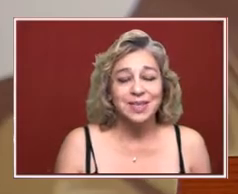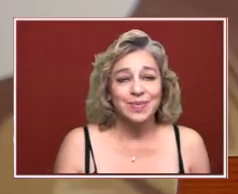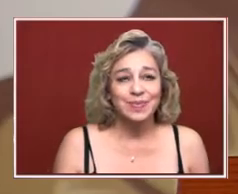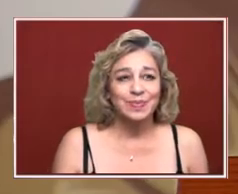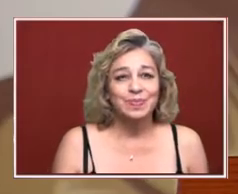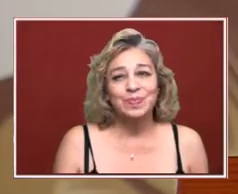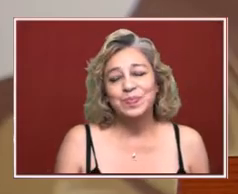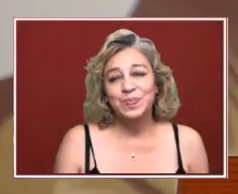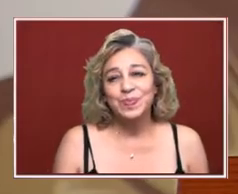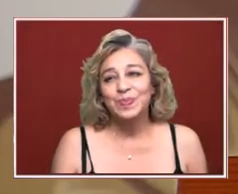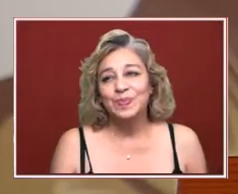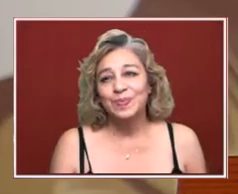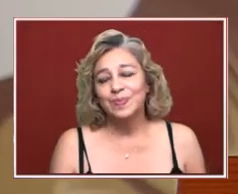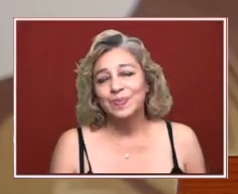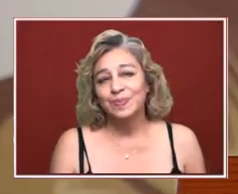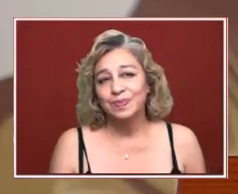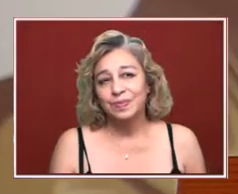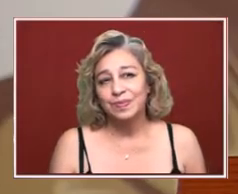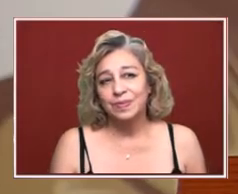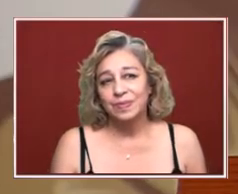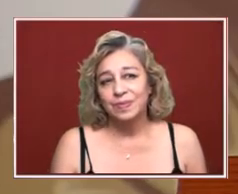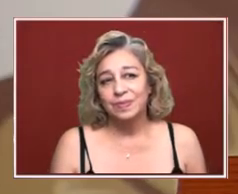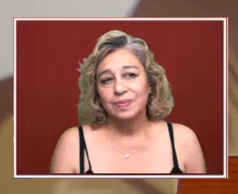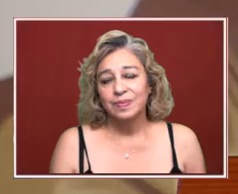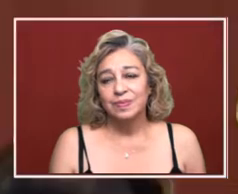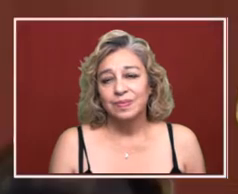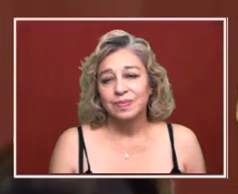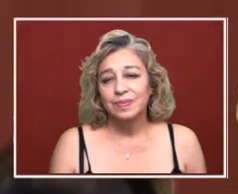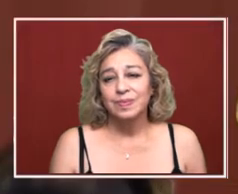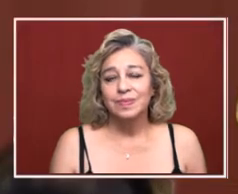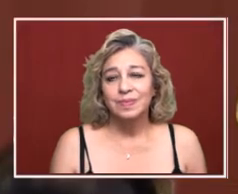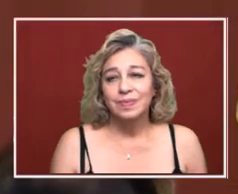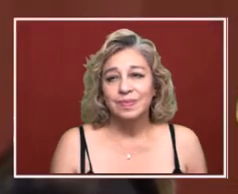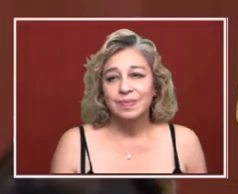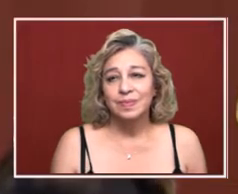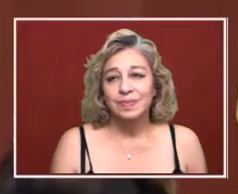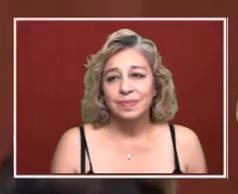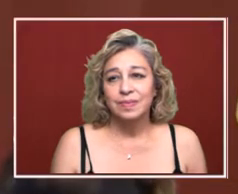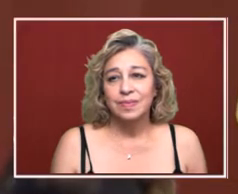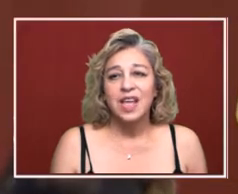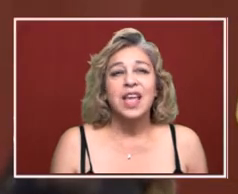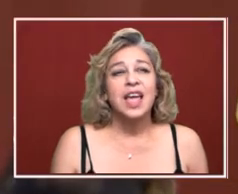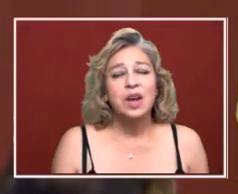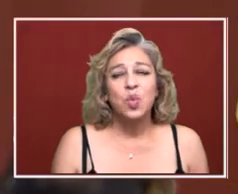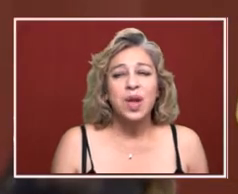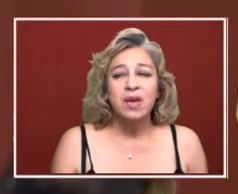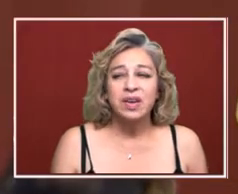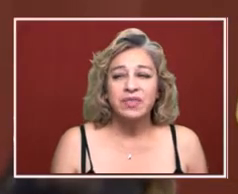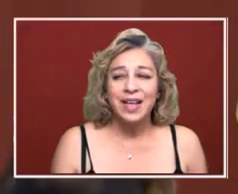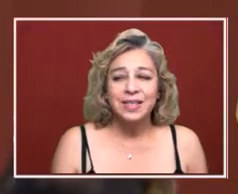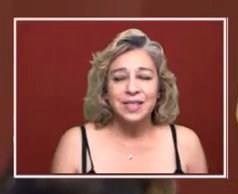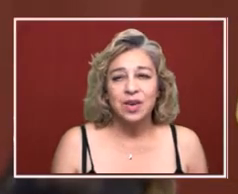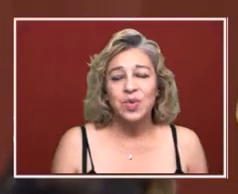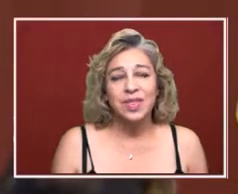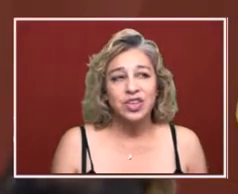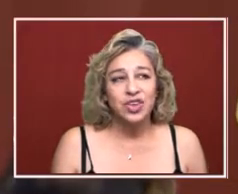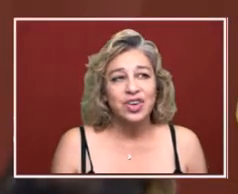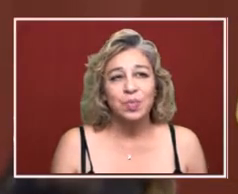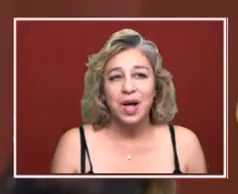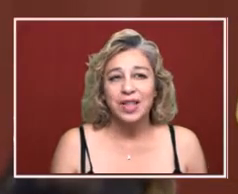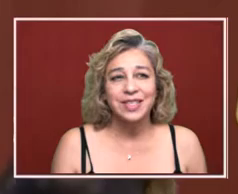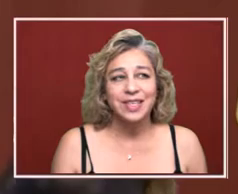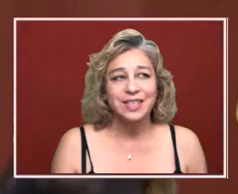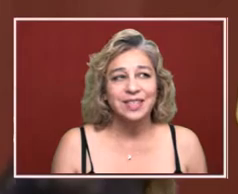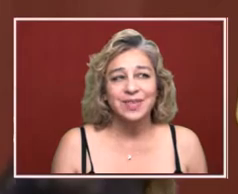authorities. Vamos avanzando en política interna. And we are advancing with